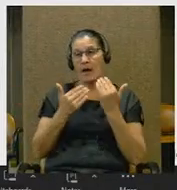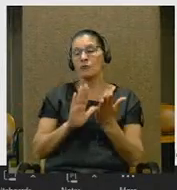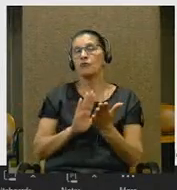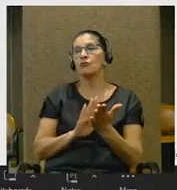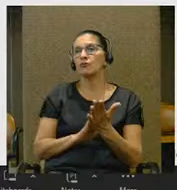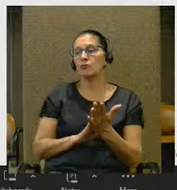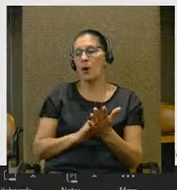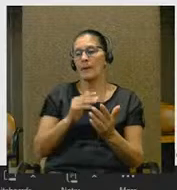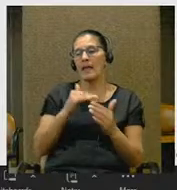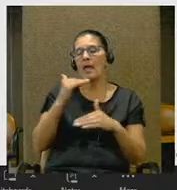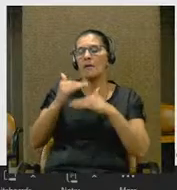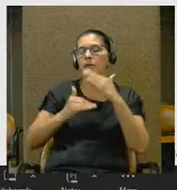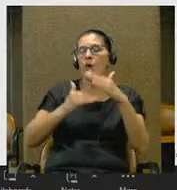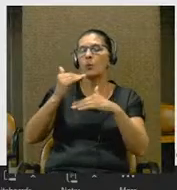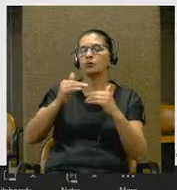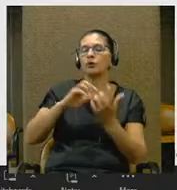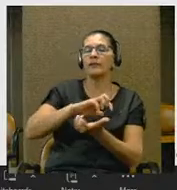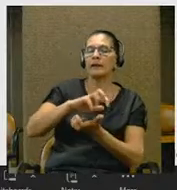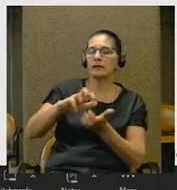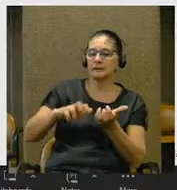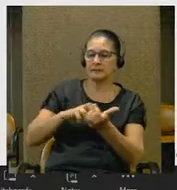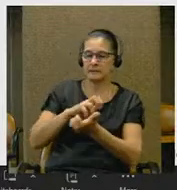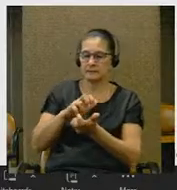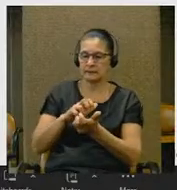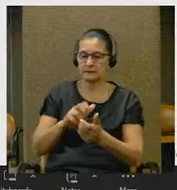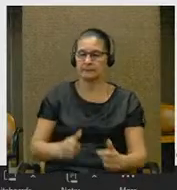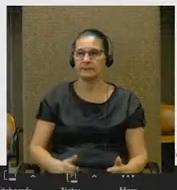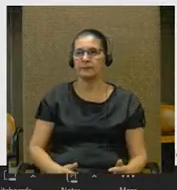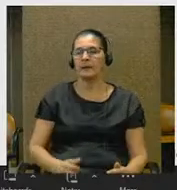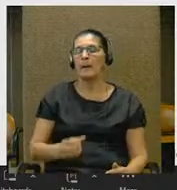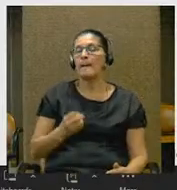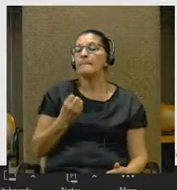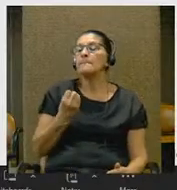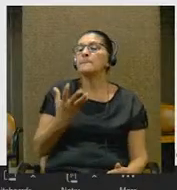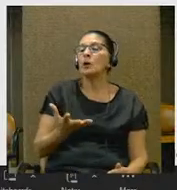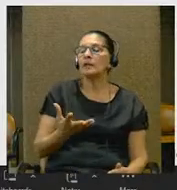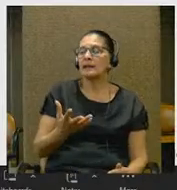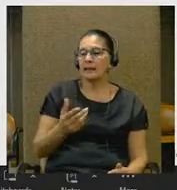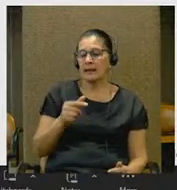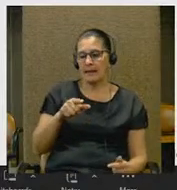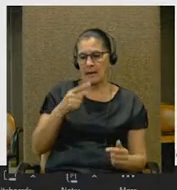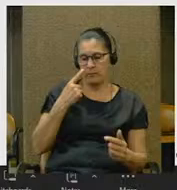and trying to help you understand, why did it get so bad in the United States?